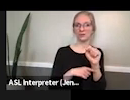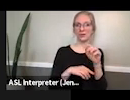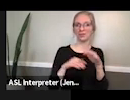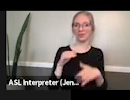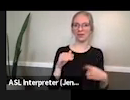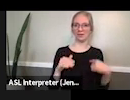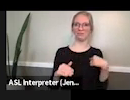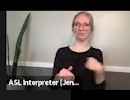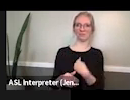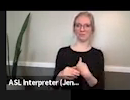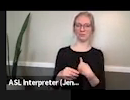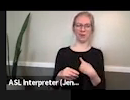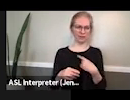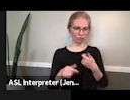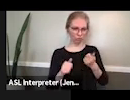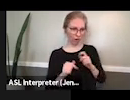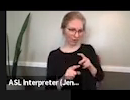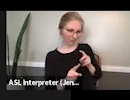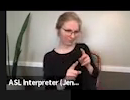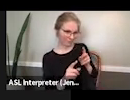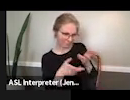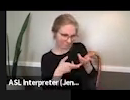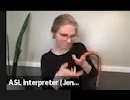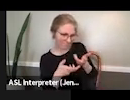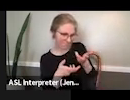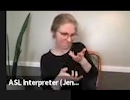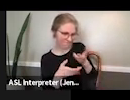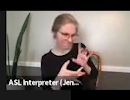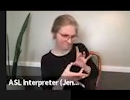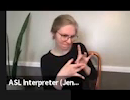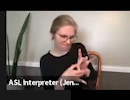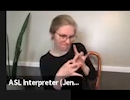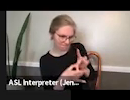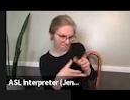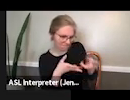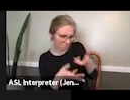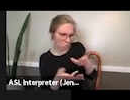plug into that kiddo. What does he like? What does he not like? What does he feel? What